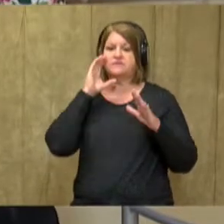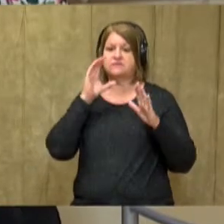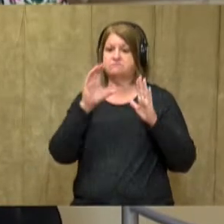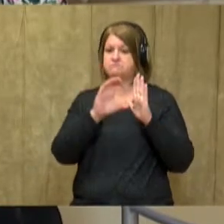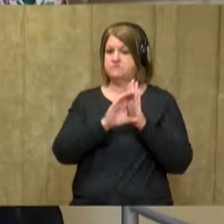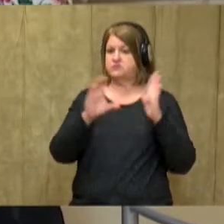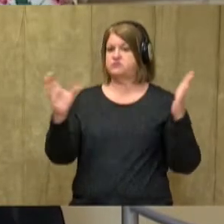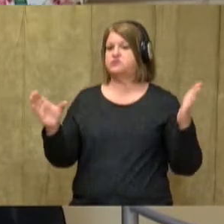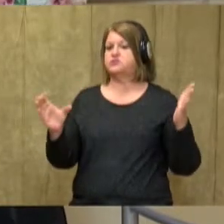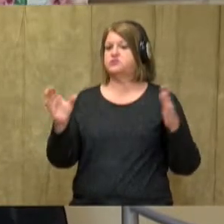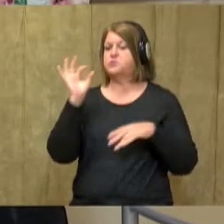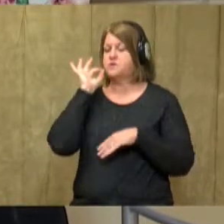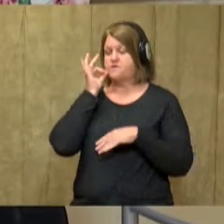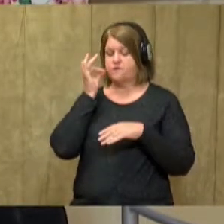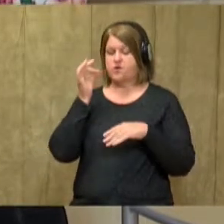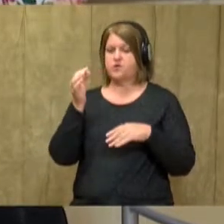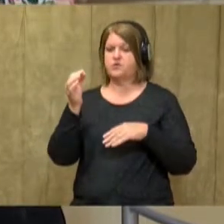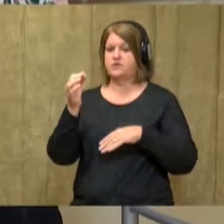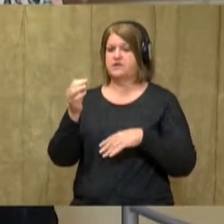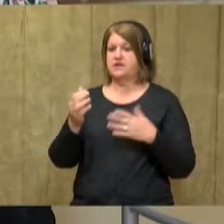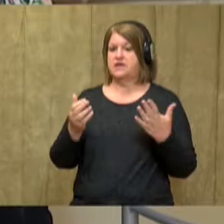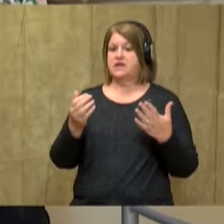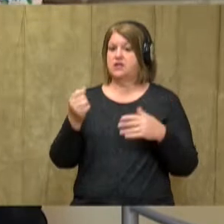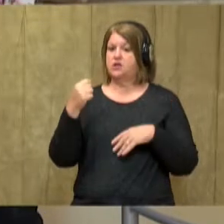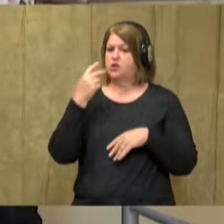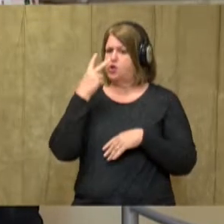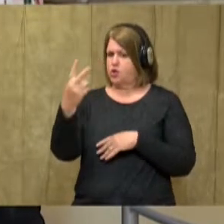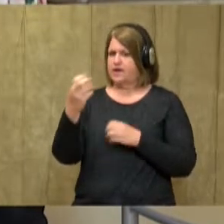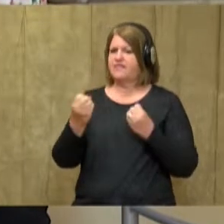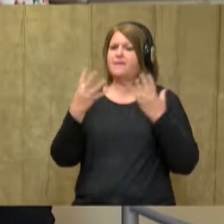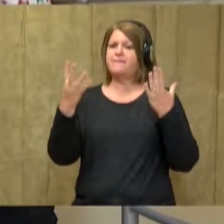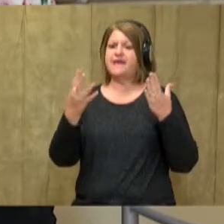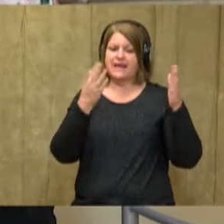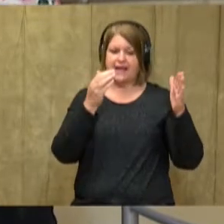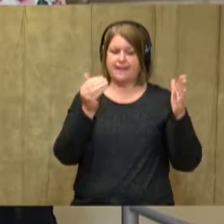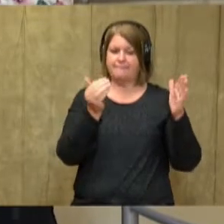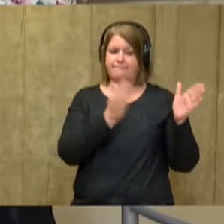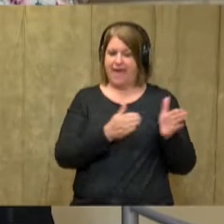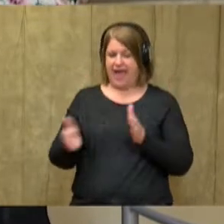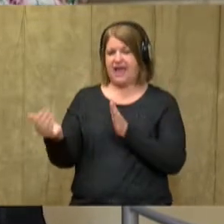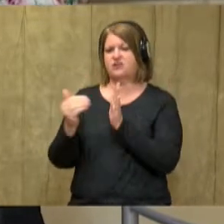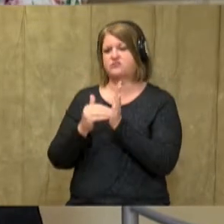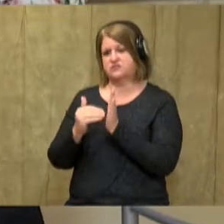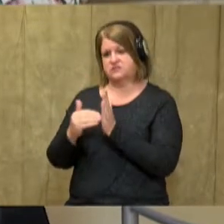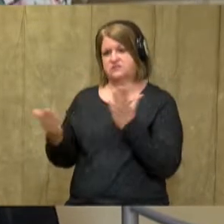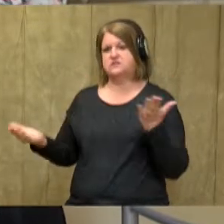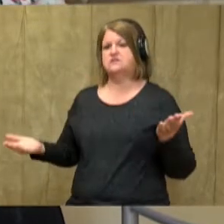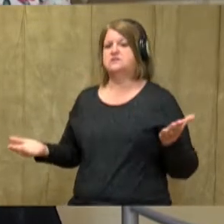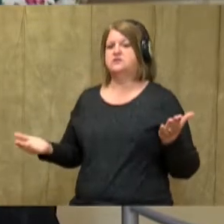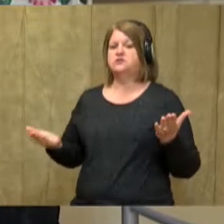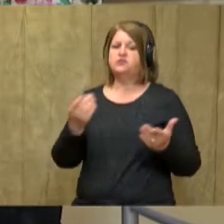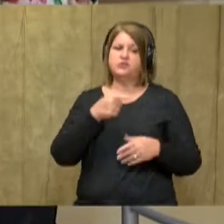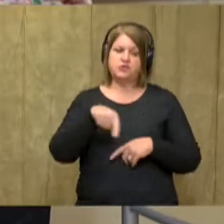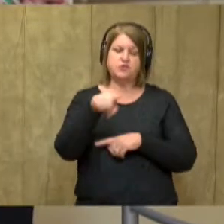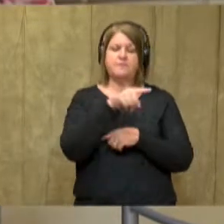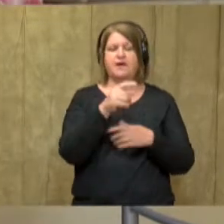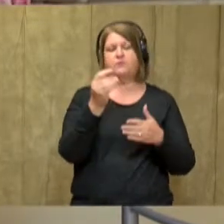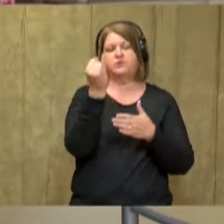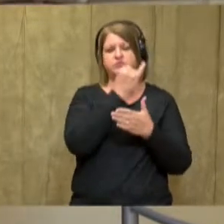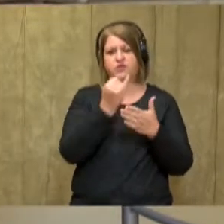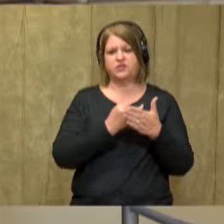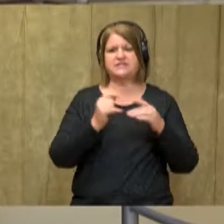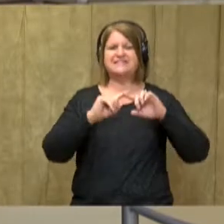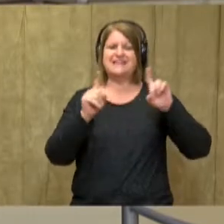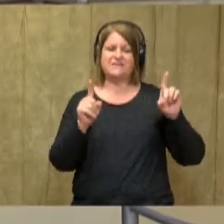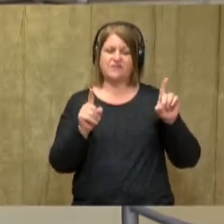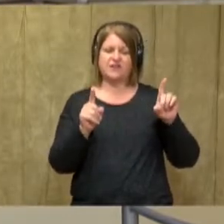with patterns. So today when you make your tablecloth, you might want to put some patterns and designs and different colors on it. Now look